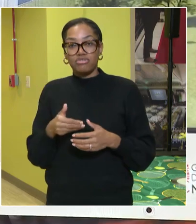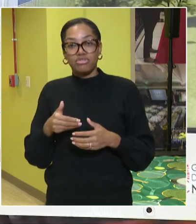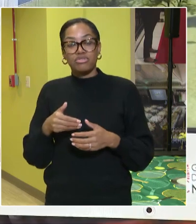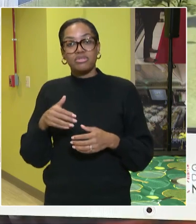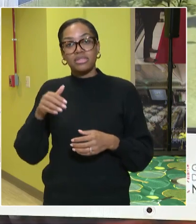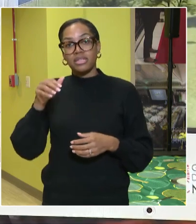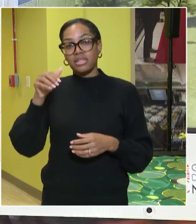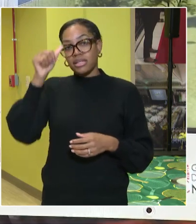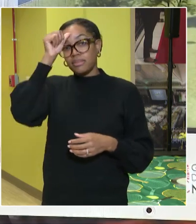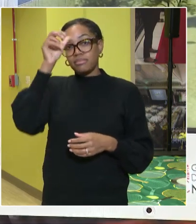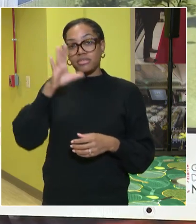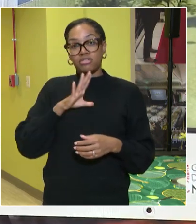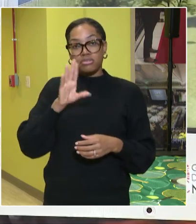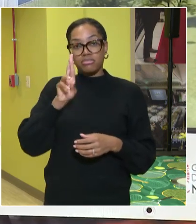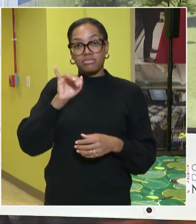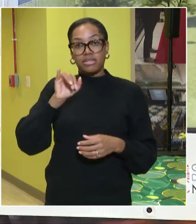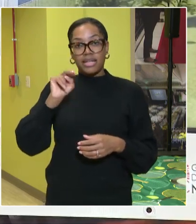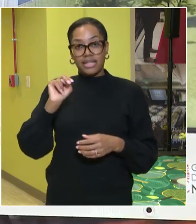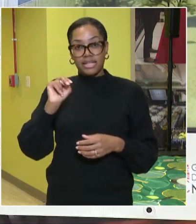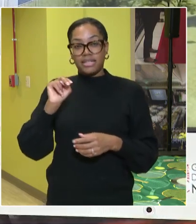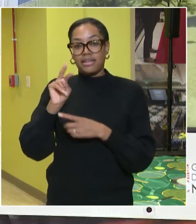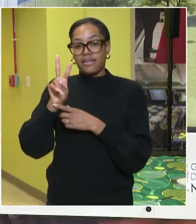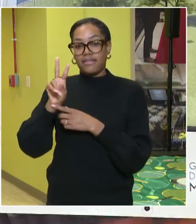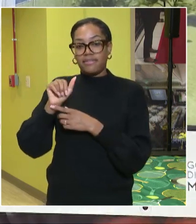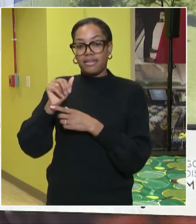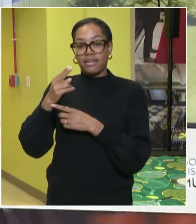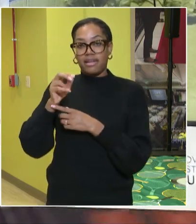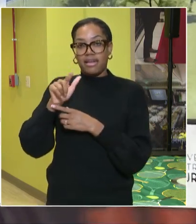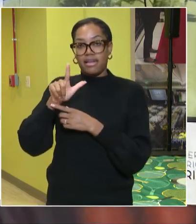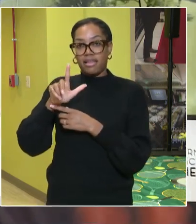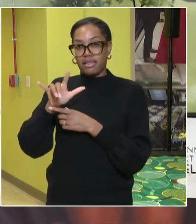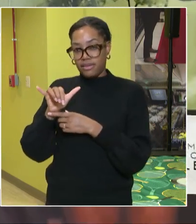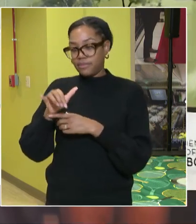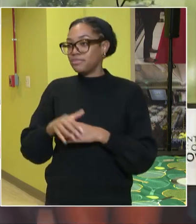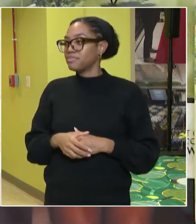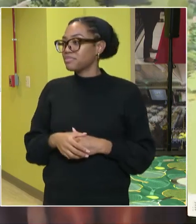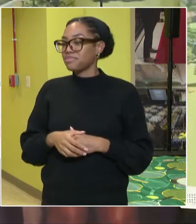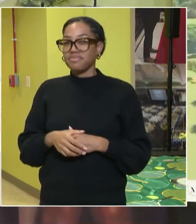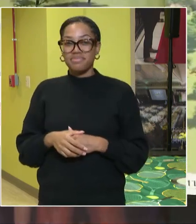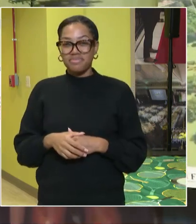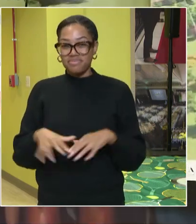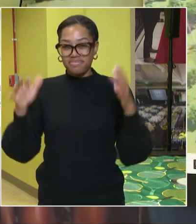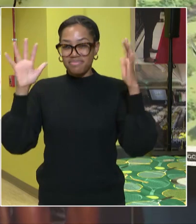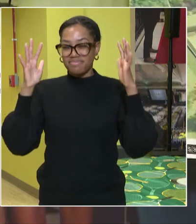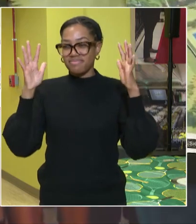Mr. Brian Valhaley. All right, thank you.